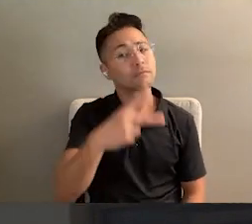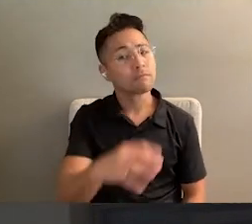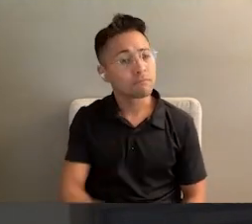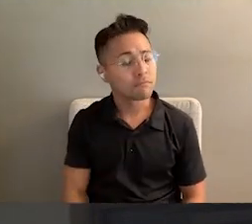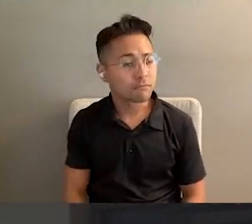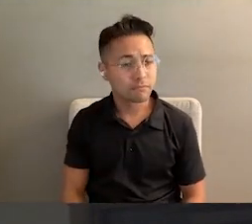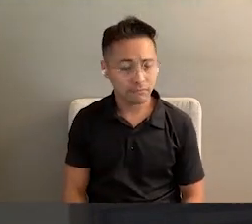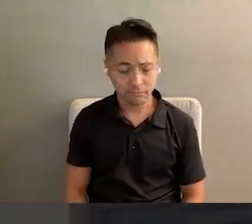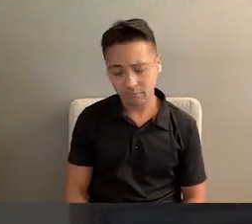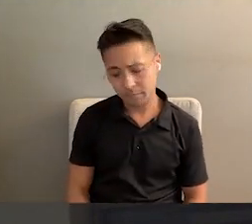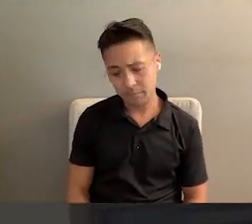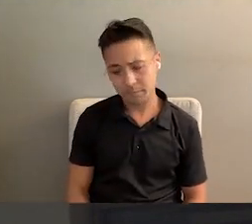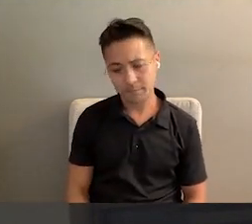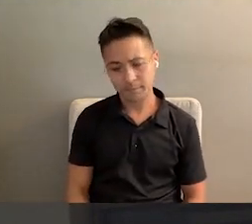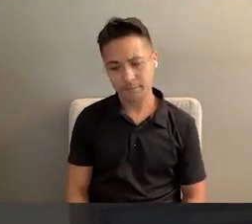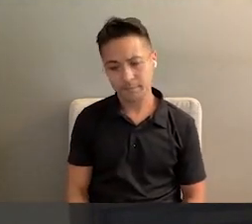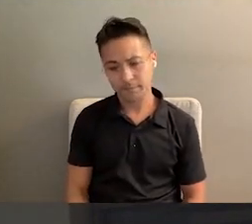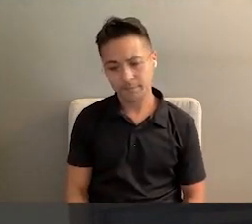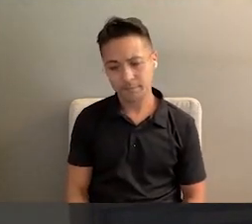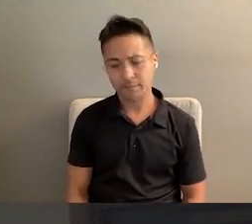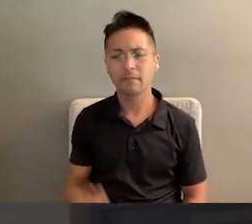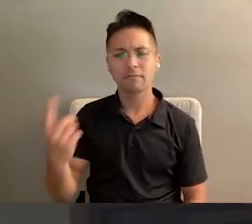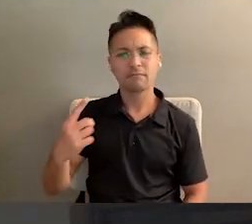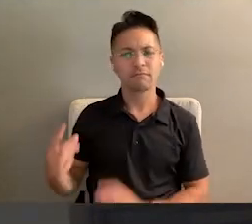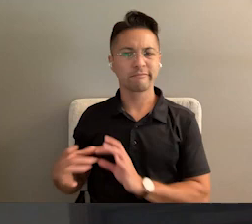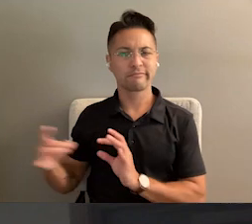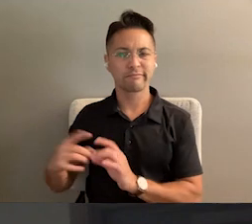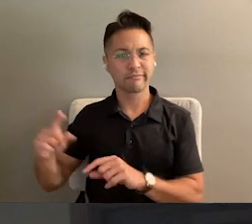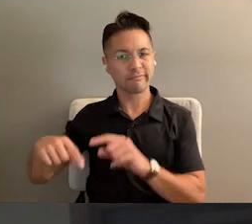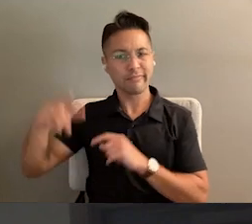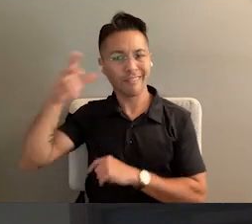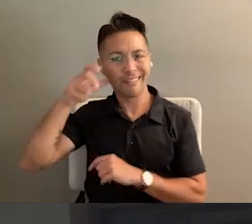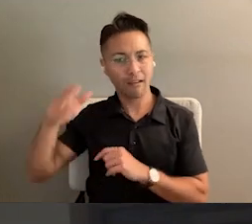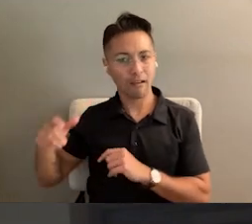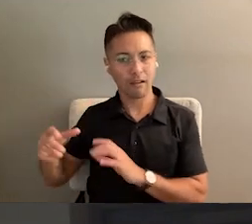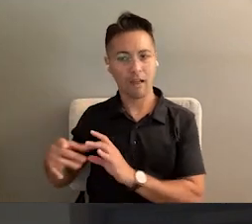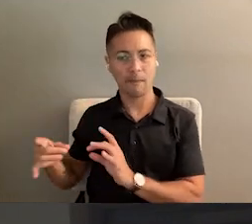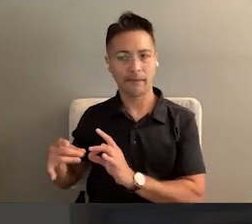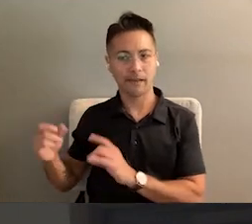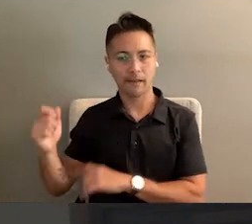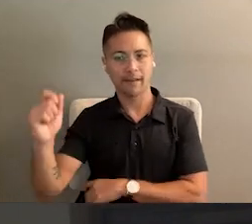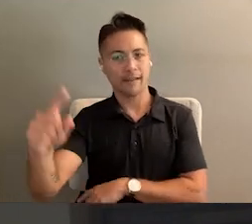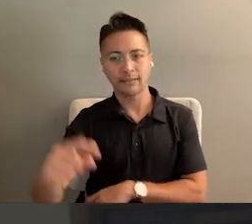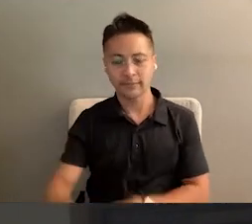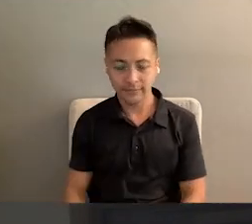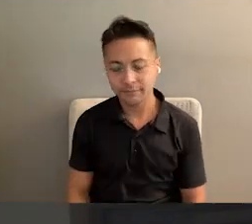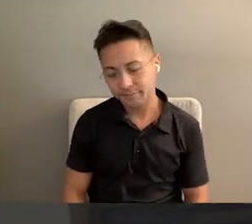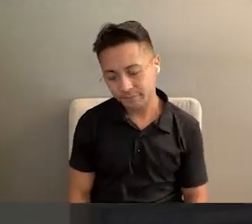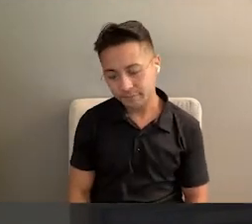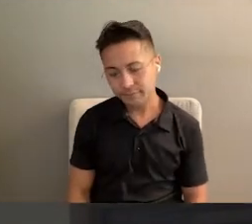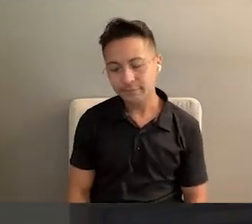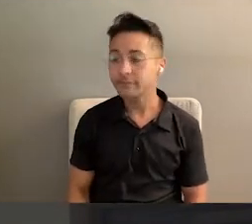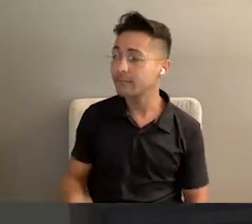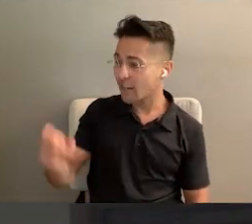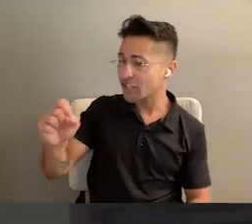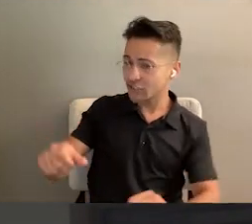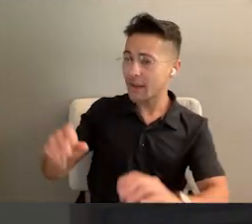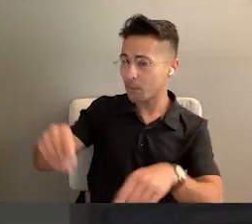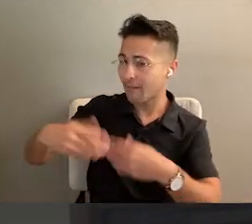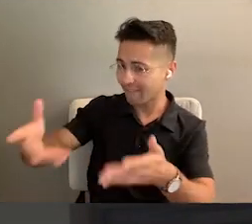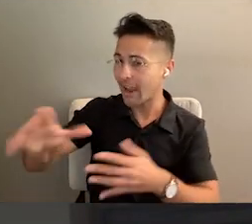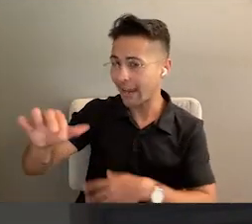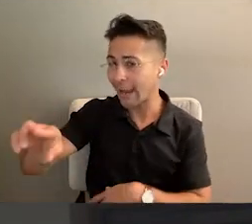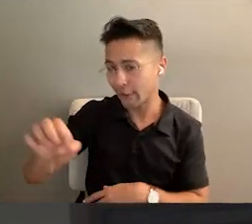Mhm. just moved to Georgia. Okay. She's been out DHA for a year. So if we were